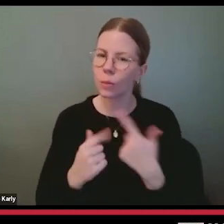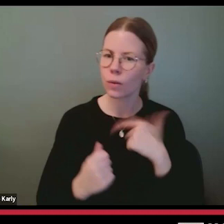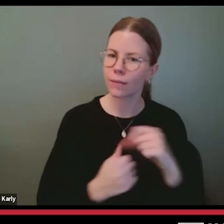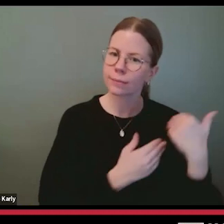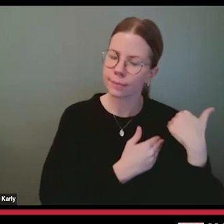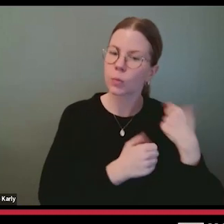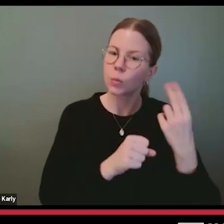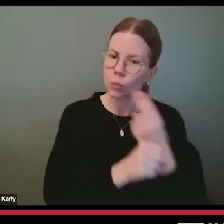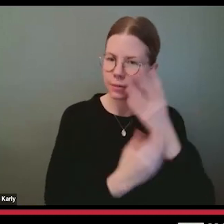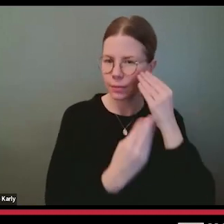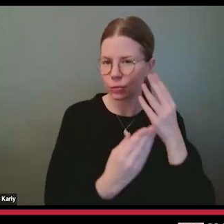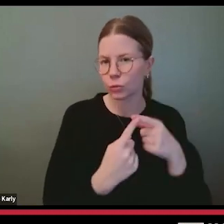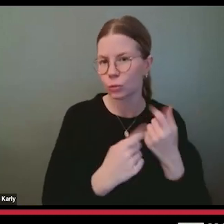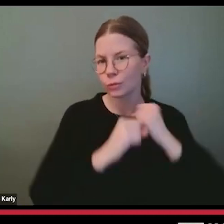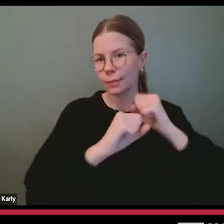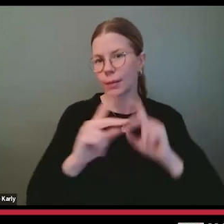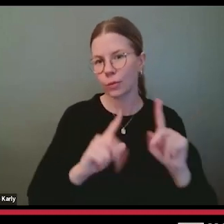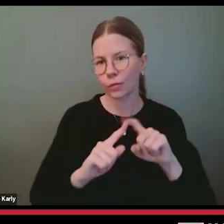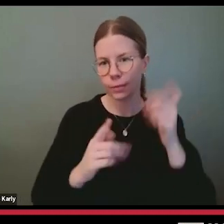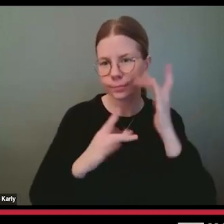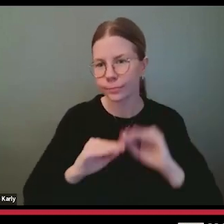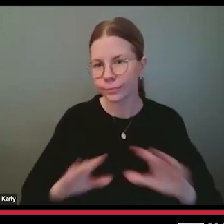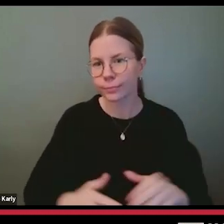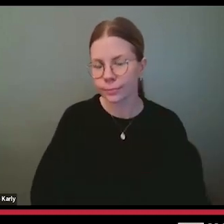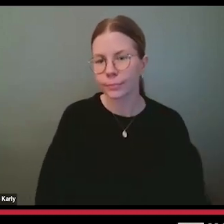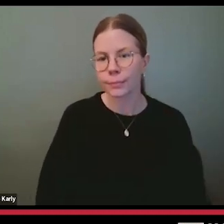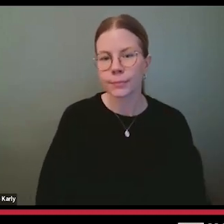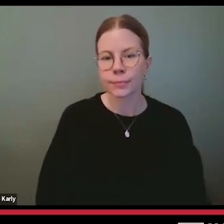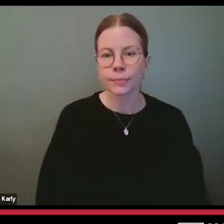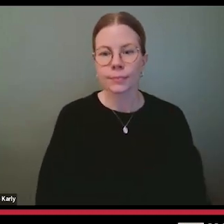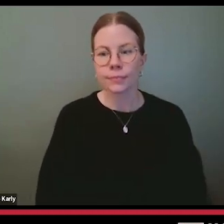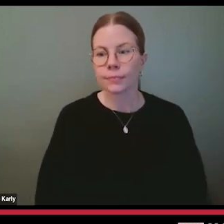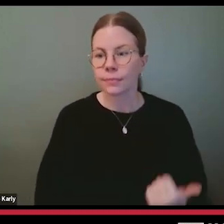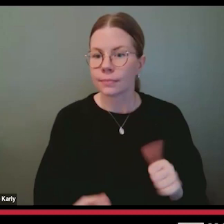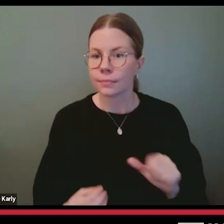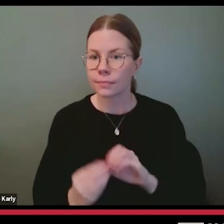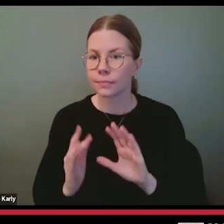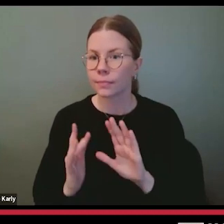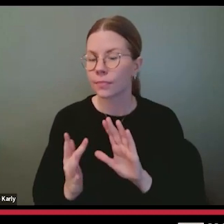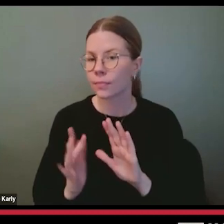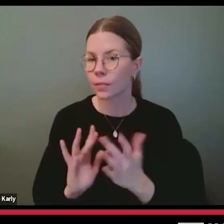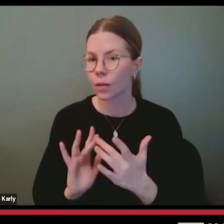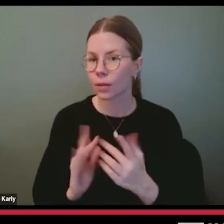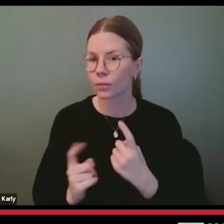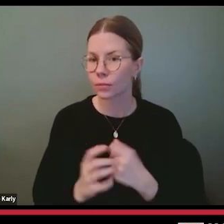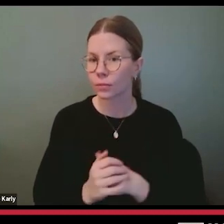you. Charlie, do we have any questions online? Okay, and we'll take one more. Yeah, from here.